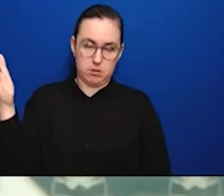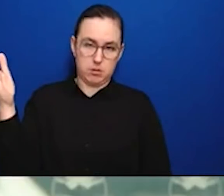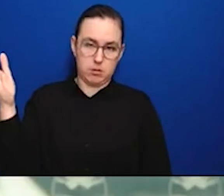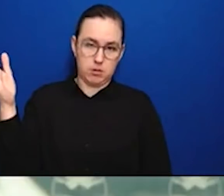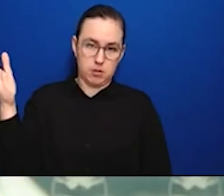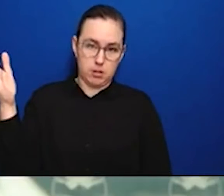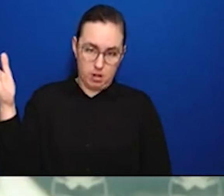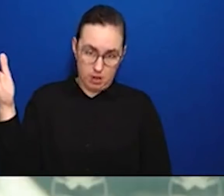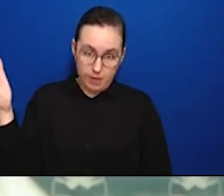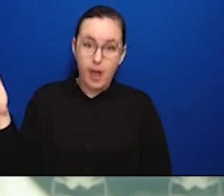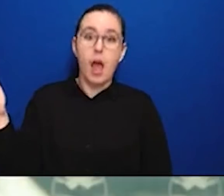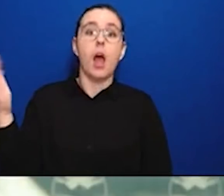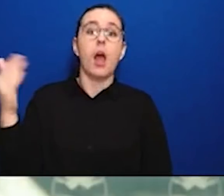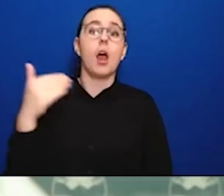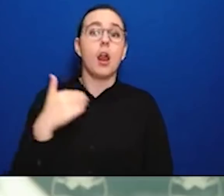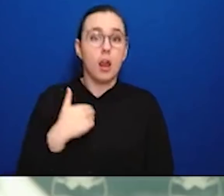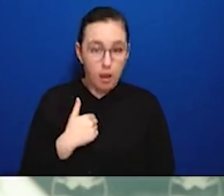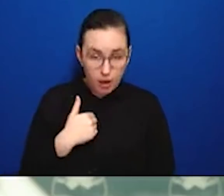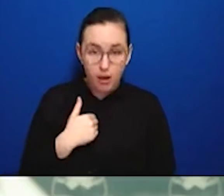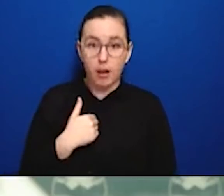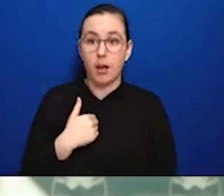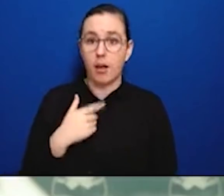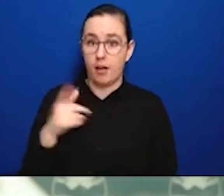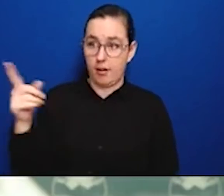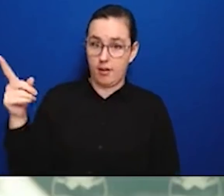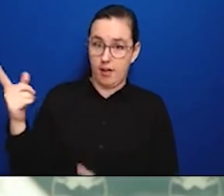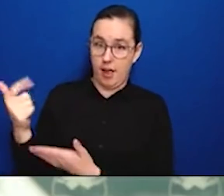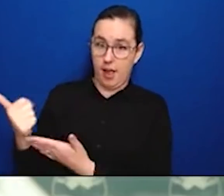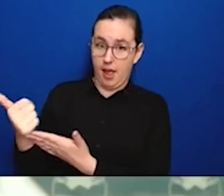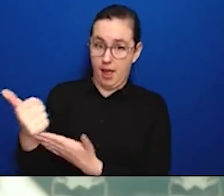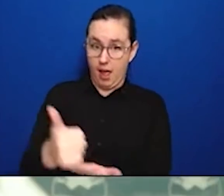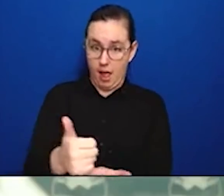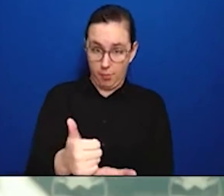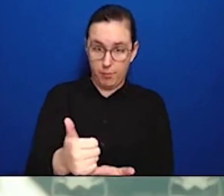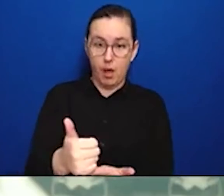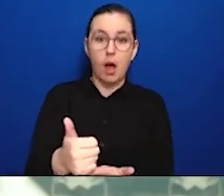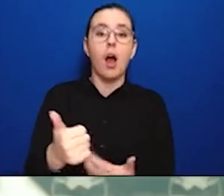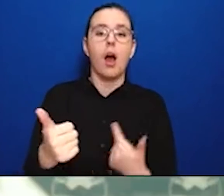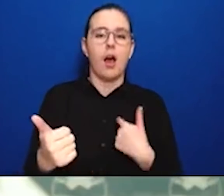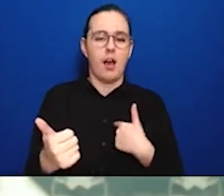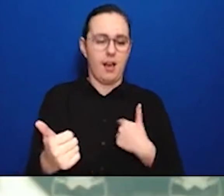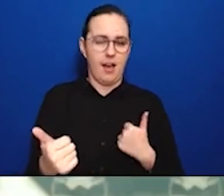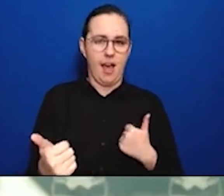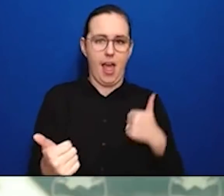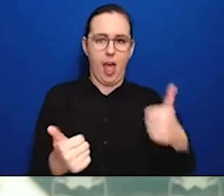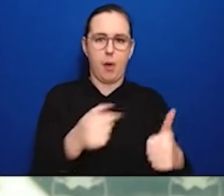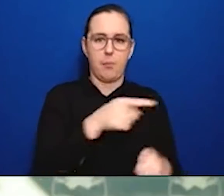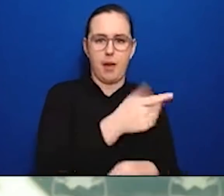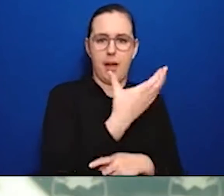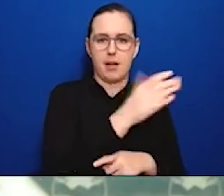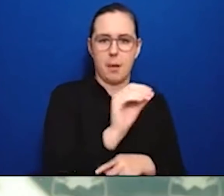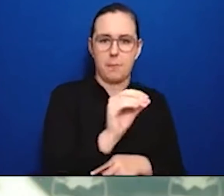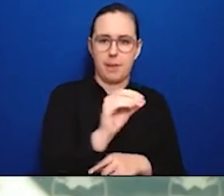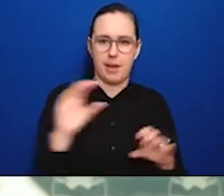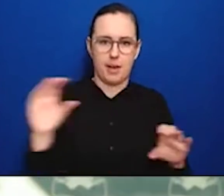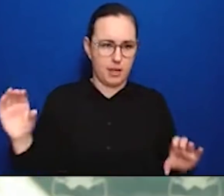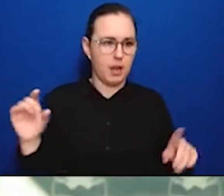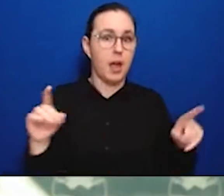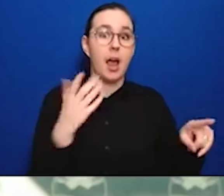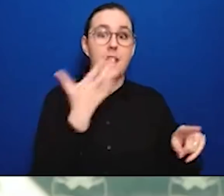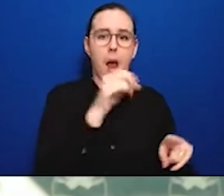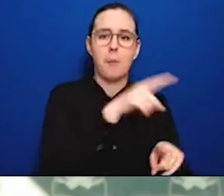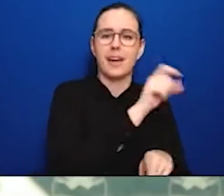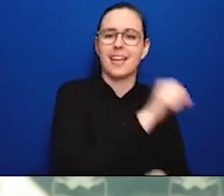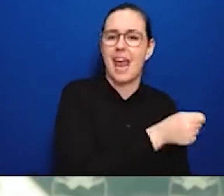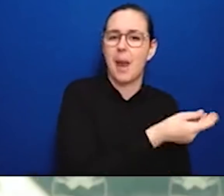keep workers on that are partially closed. So there are supports in place. Of course, the pandemic is